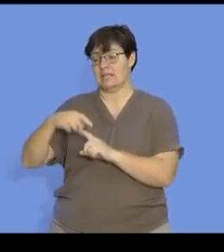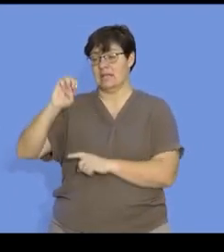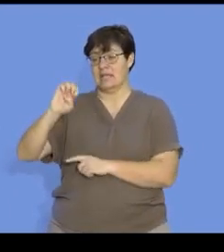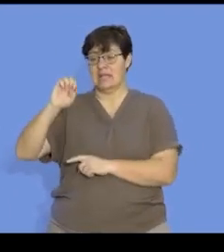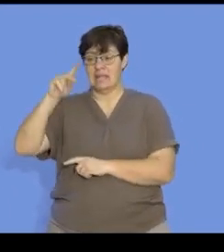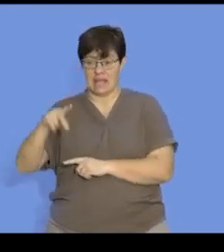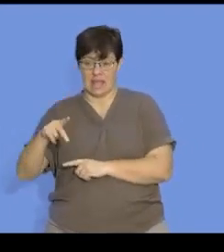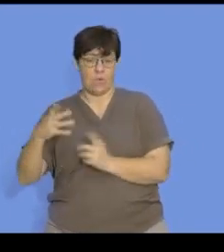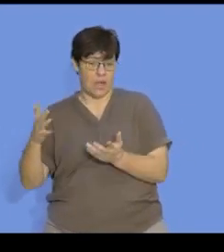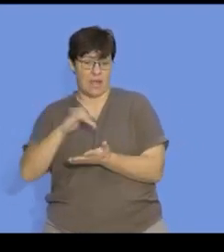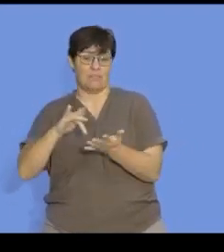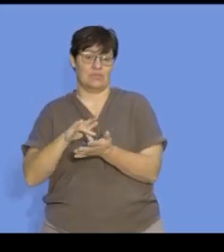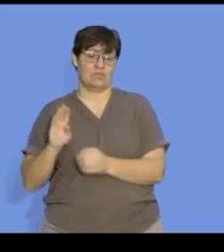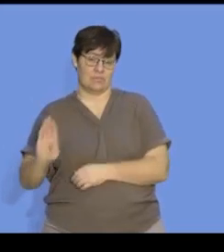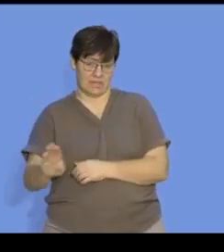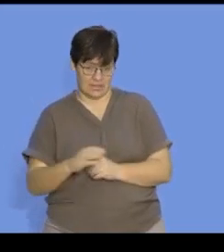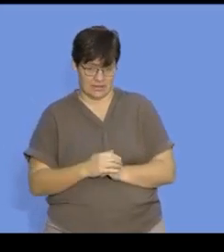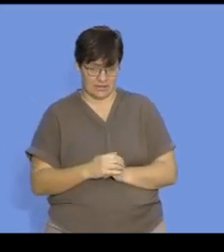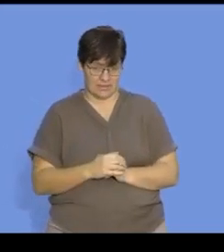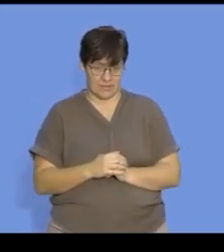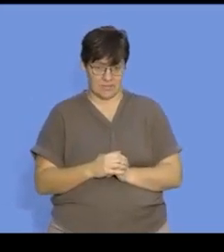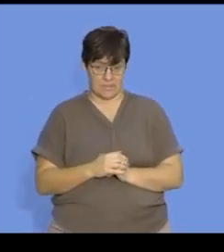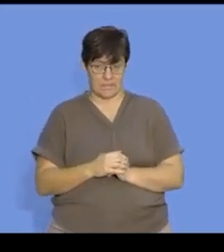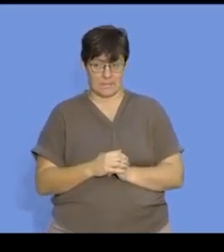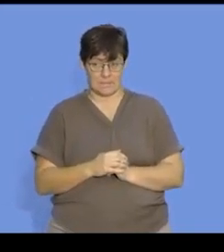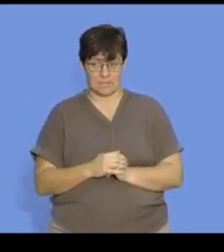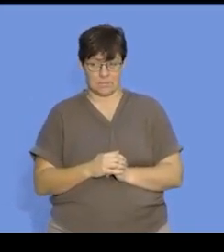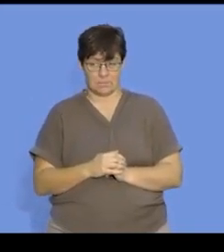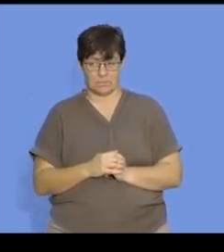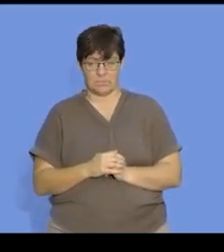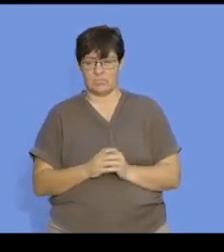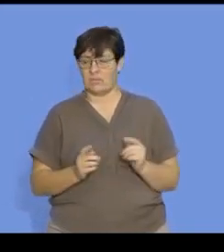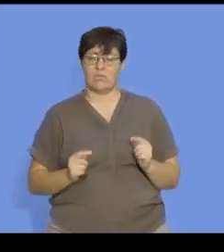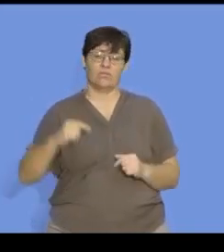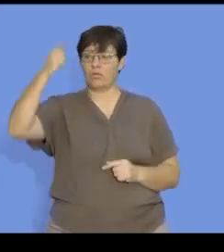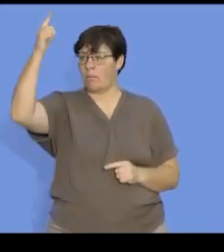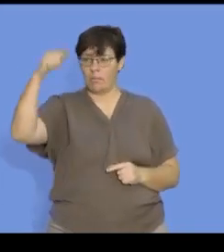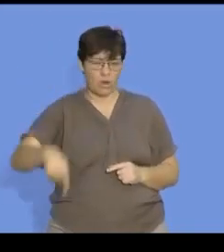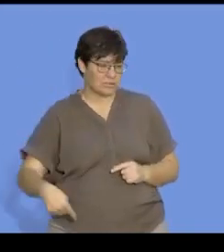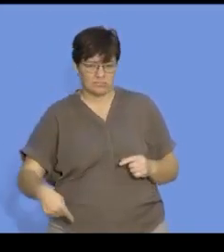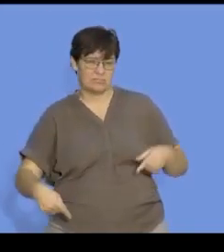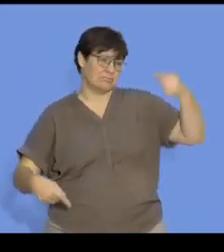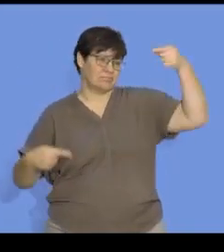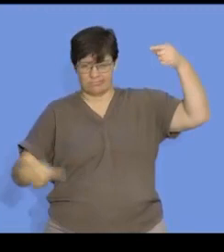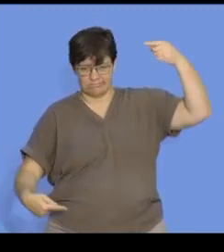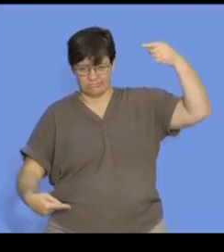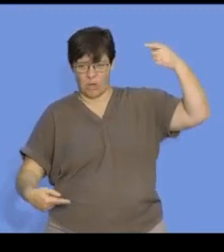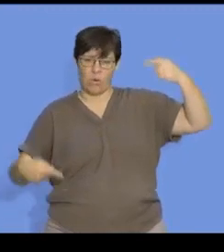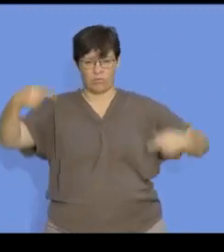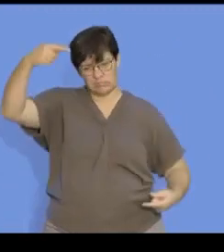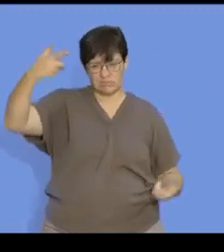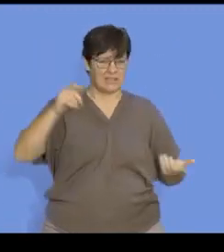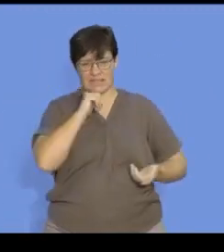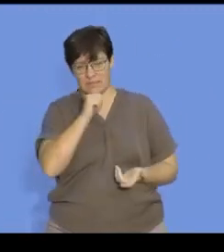kinetic at point B. They may be at the top, it may be at the bottom, it doesn't matter, all right?